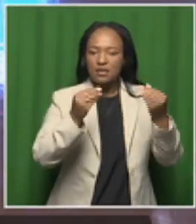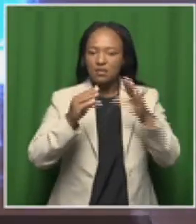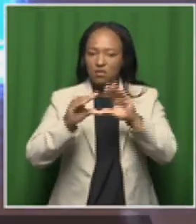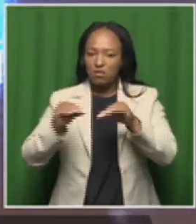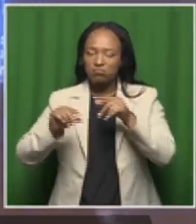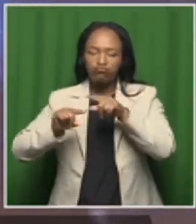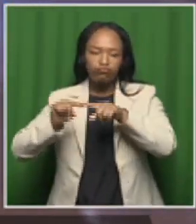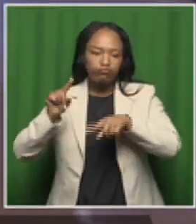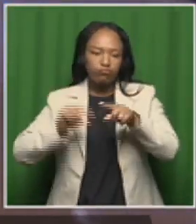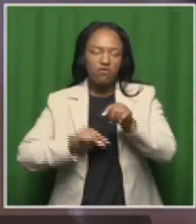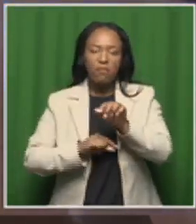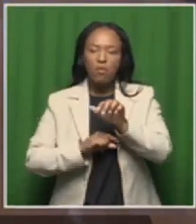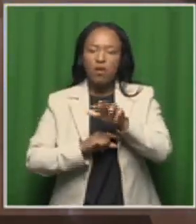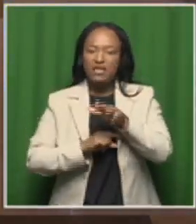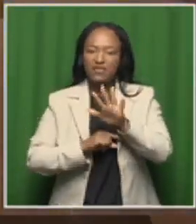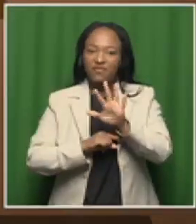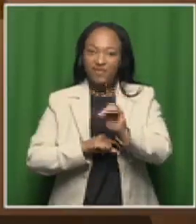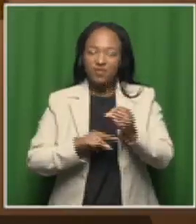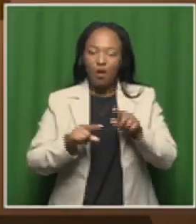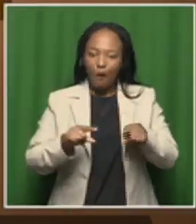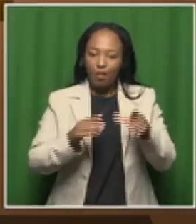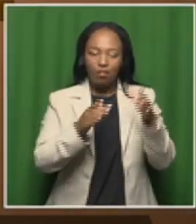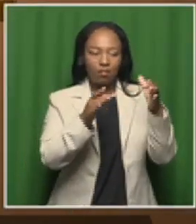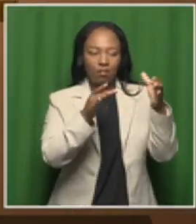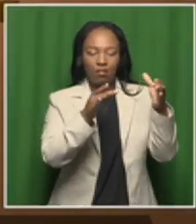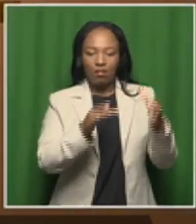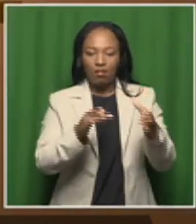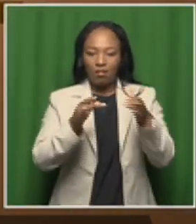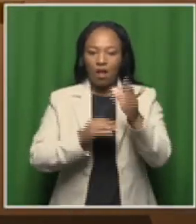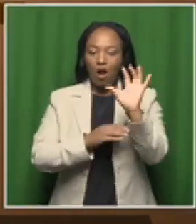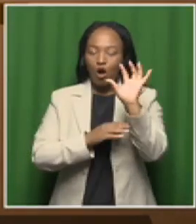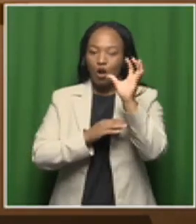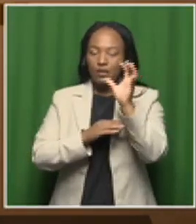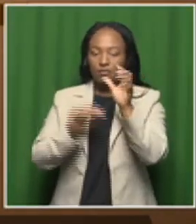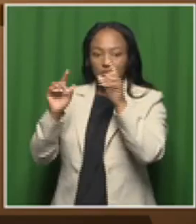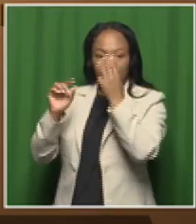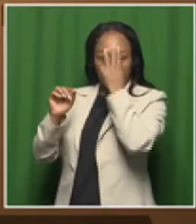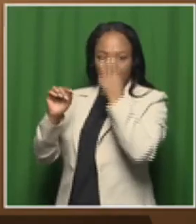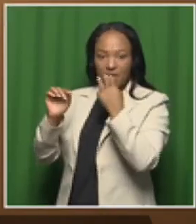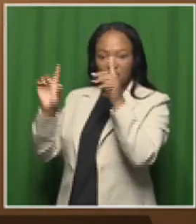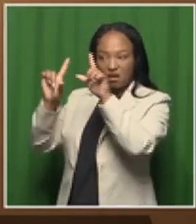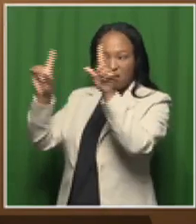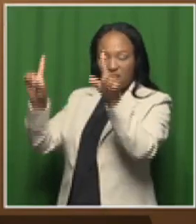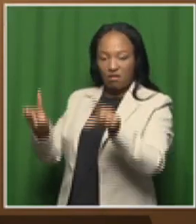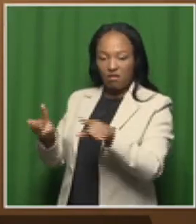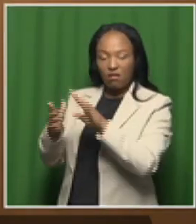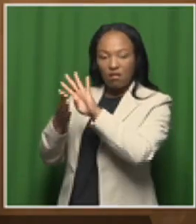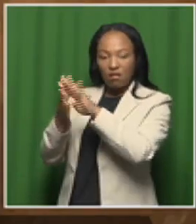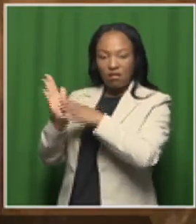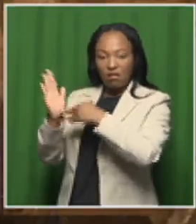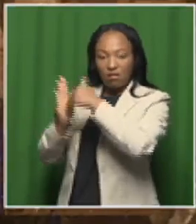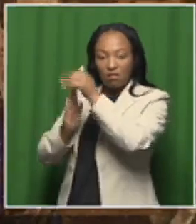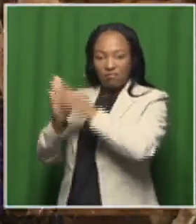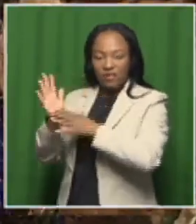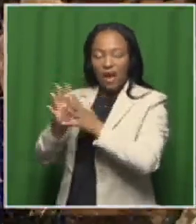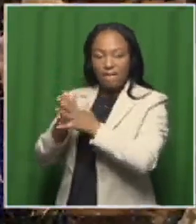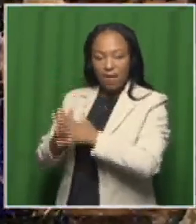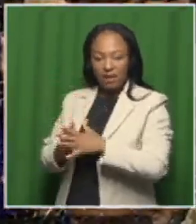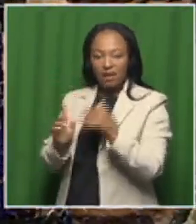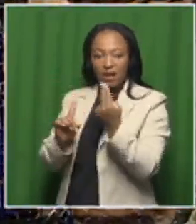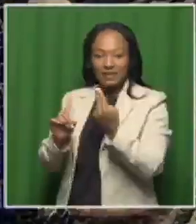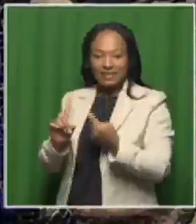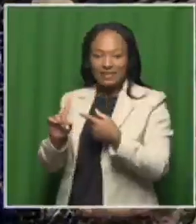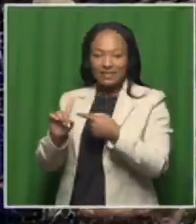since 1950. Take the Golden Rule mosaic based on a painting by American artist Norman Rockwell